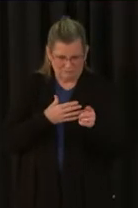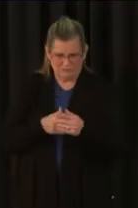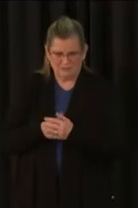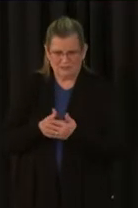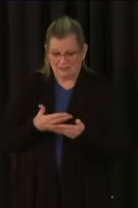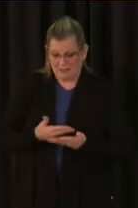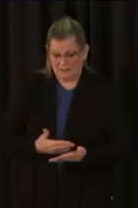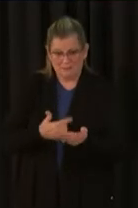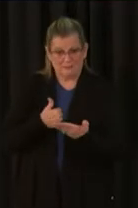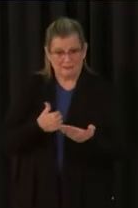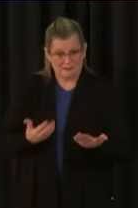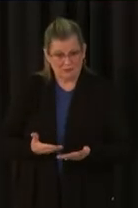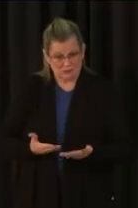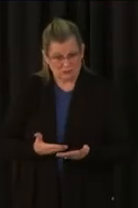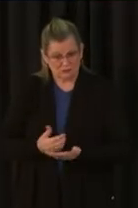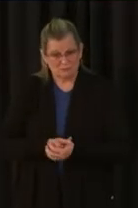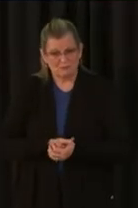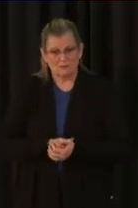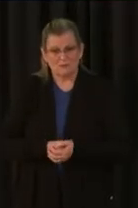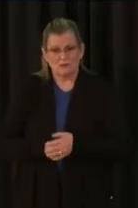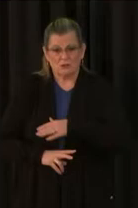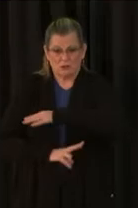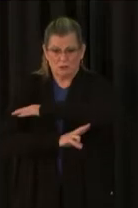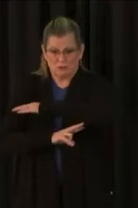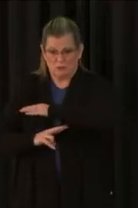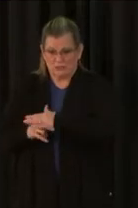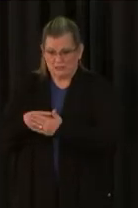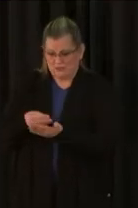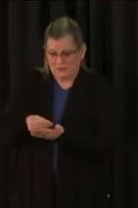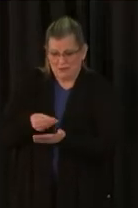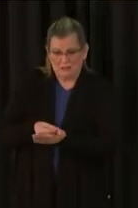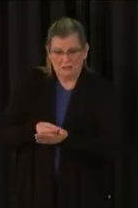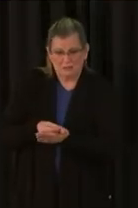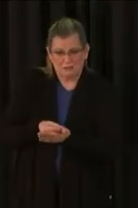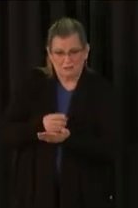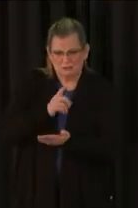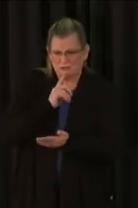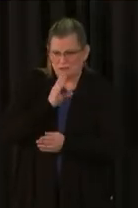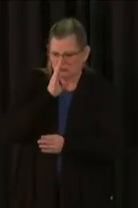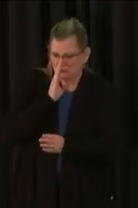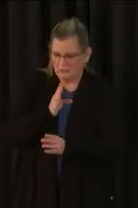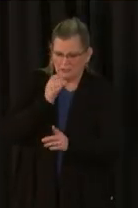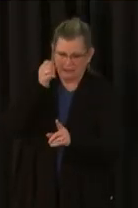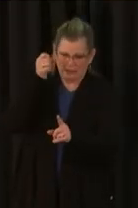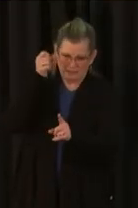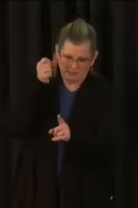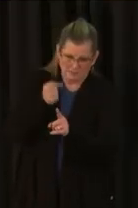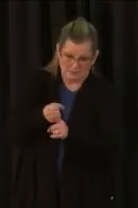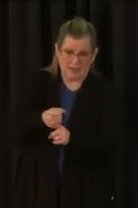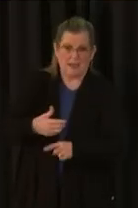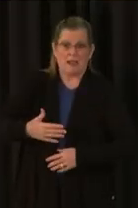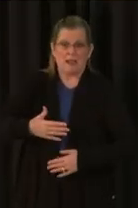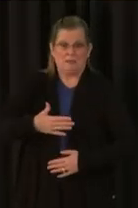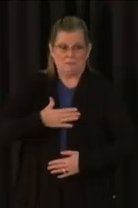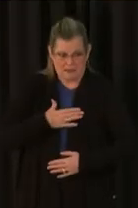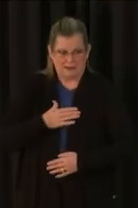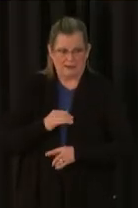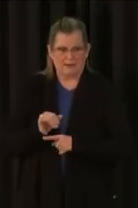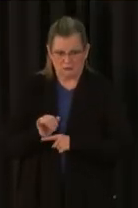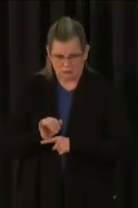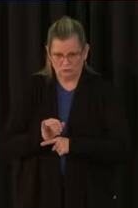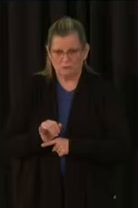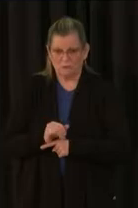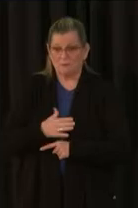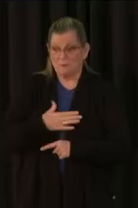having me on today. And the Bridge Fund is directly impacting our industry and certainly my